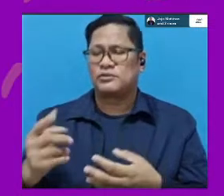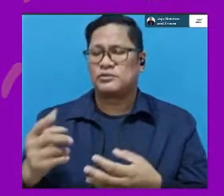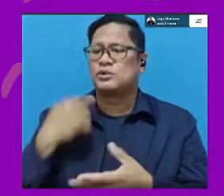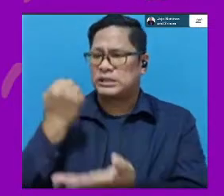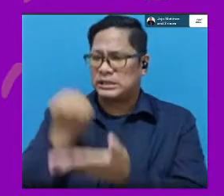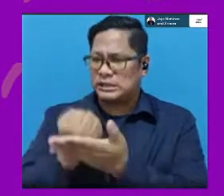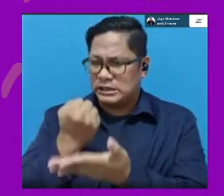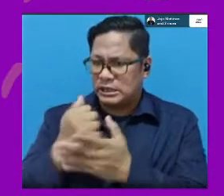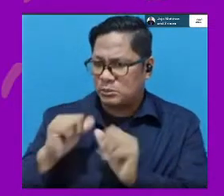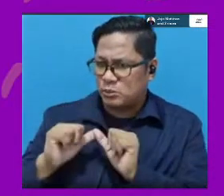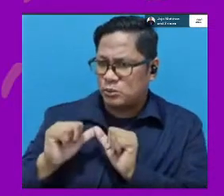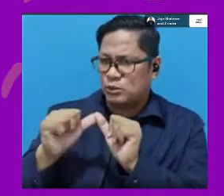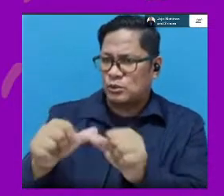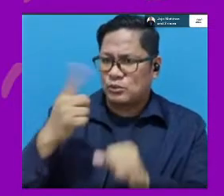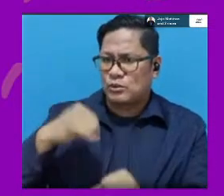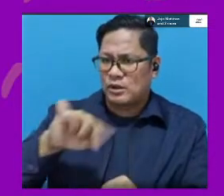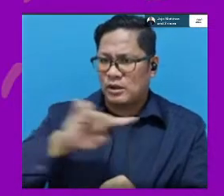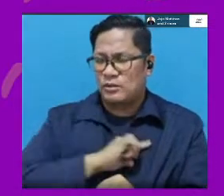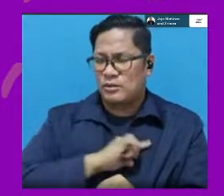continuing income for our